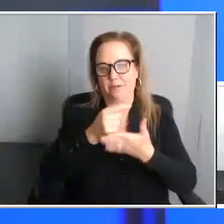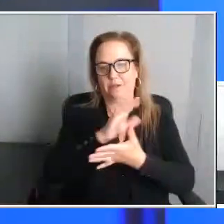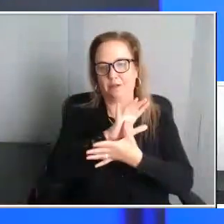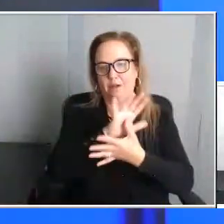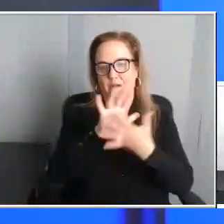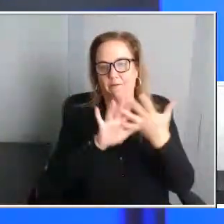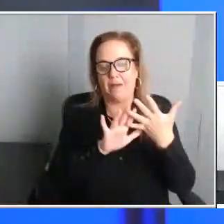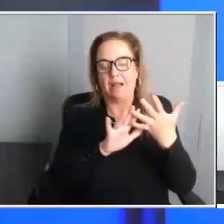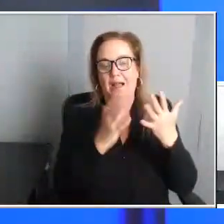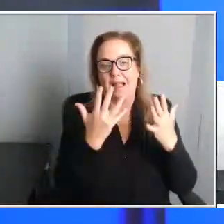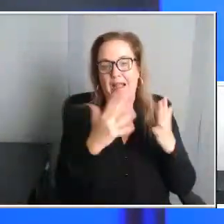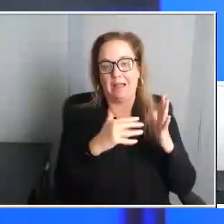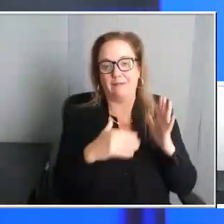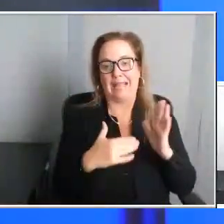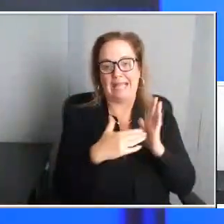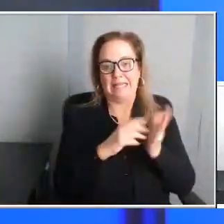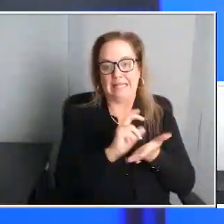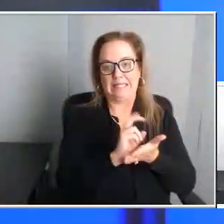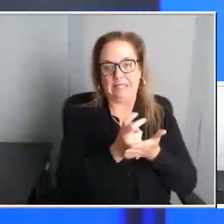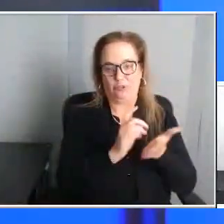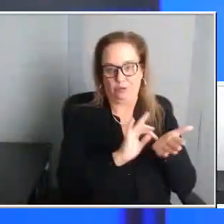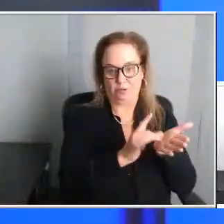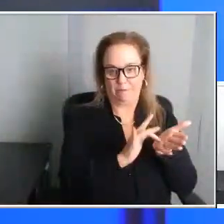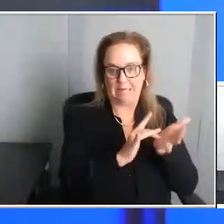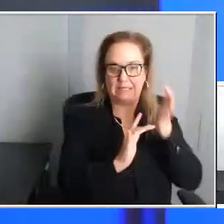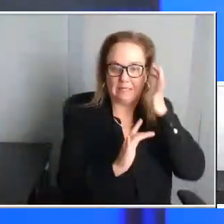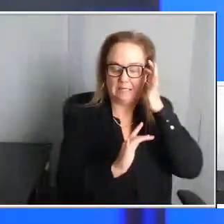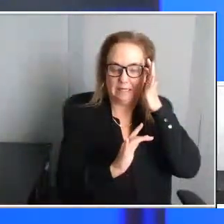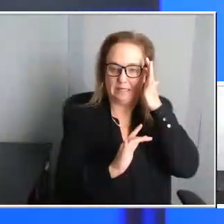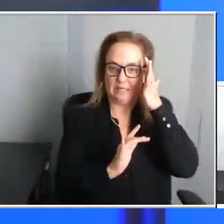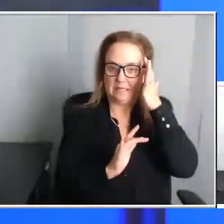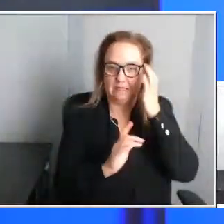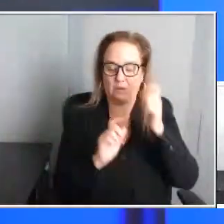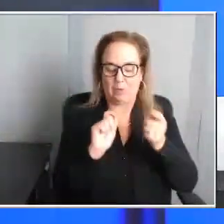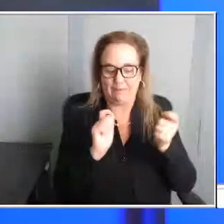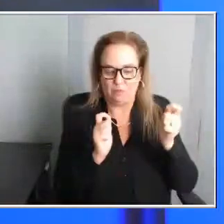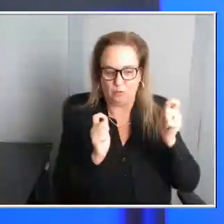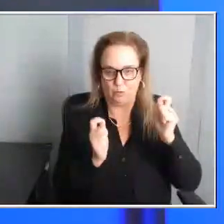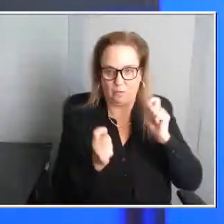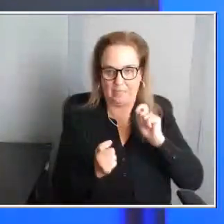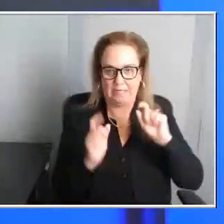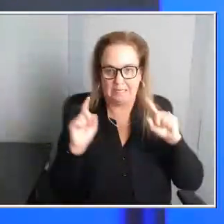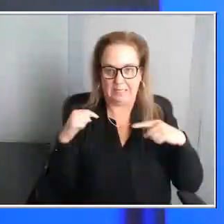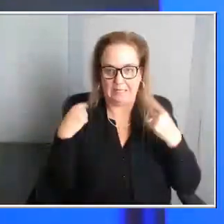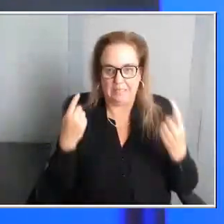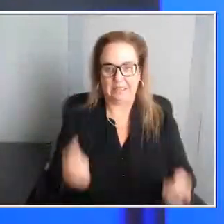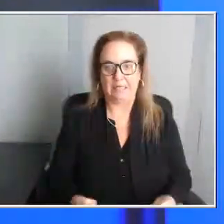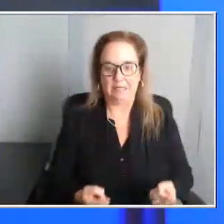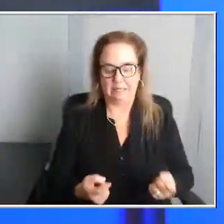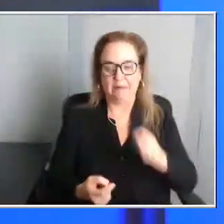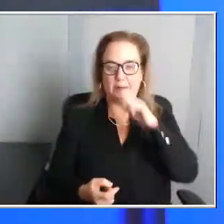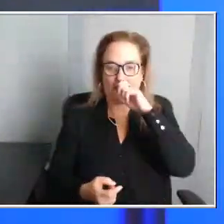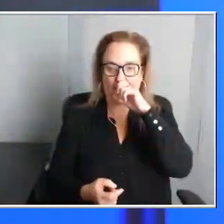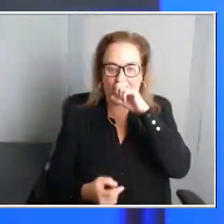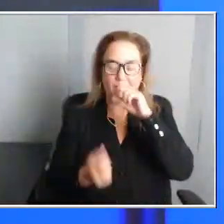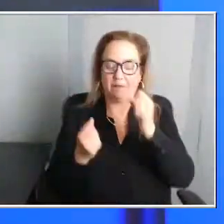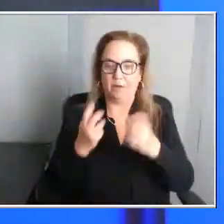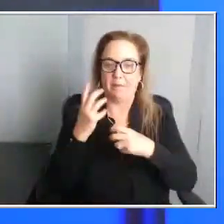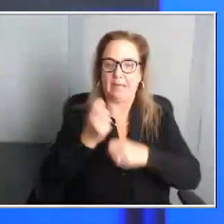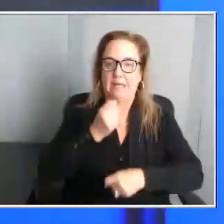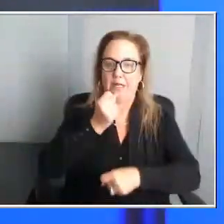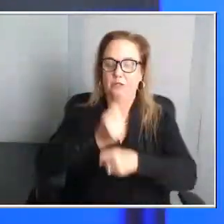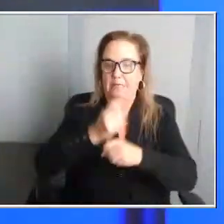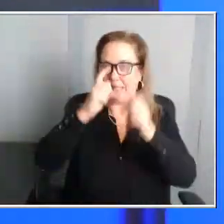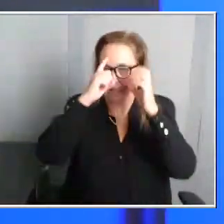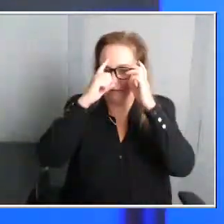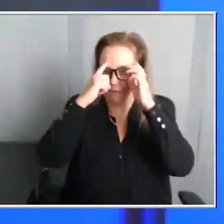anti-seizure medications. We have tweaked those for, as long as I've known him. And I think for